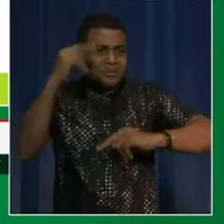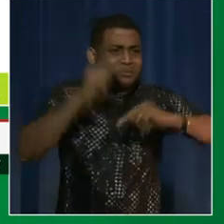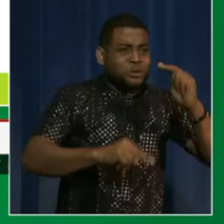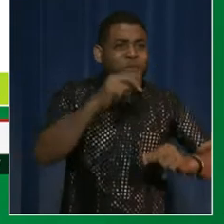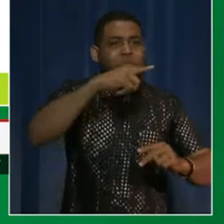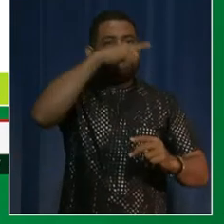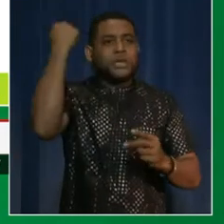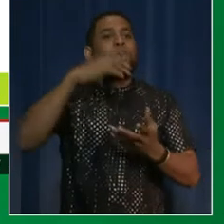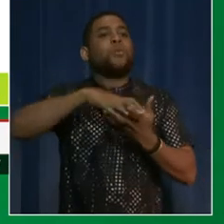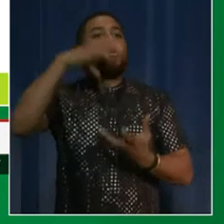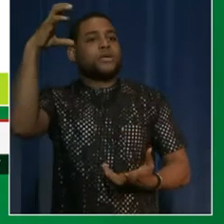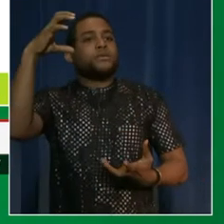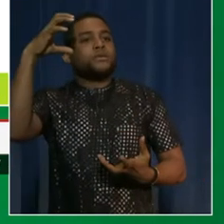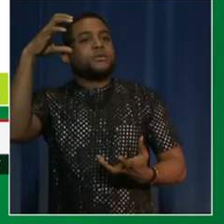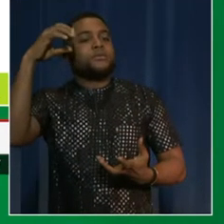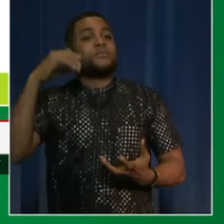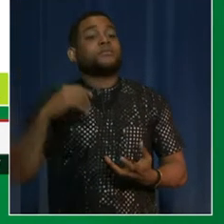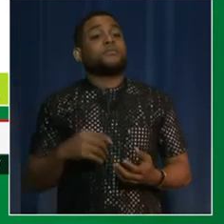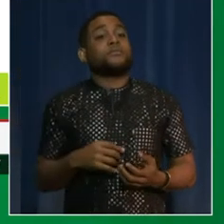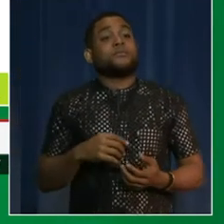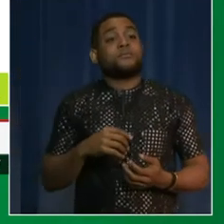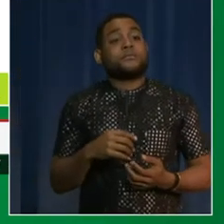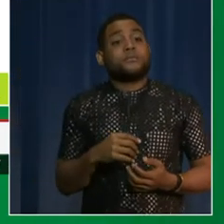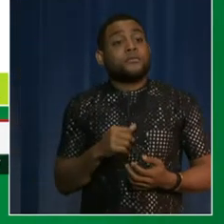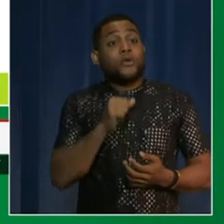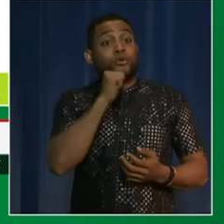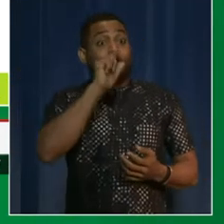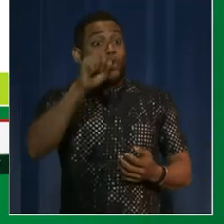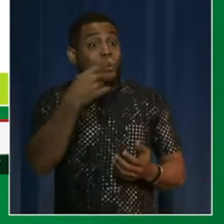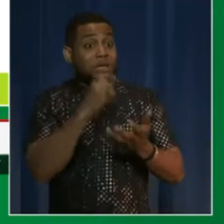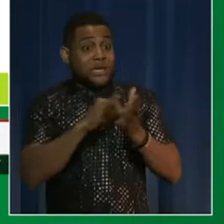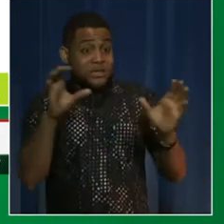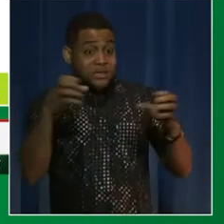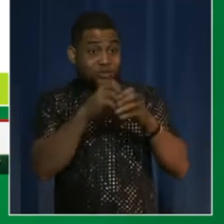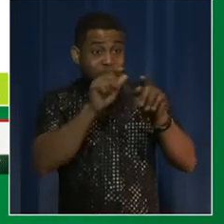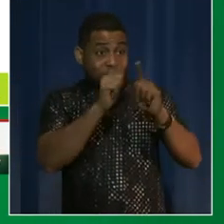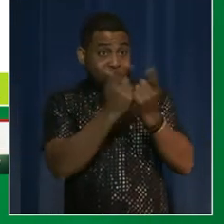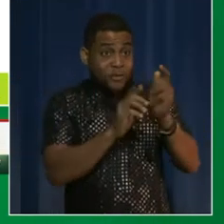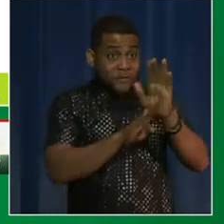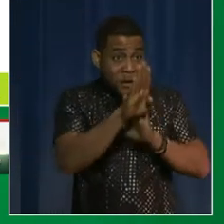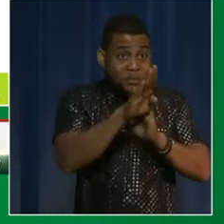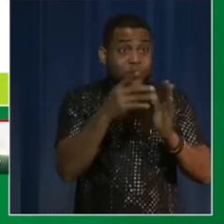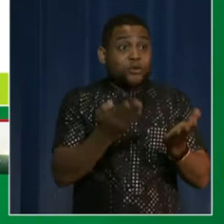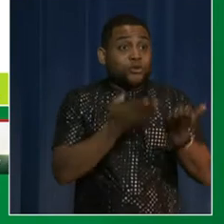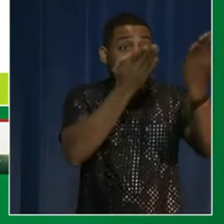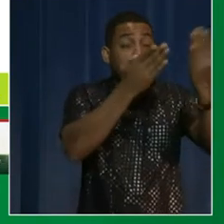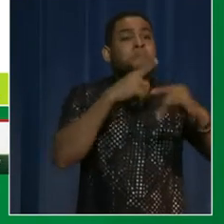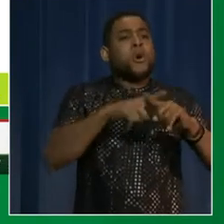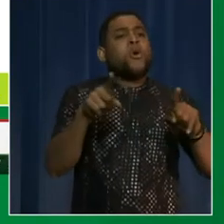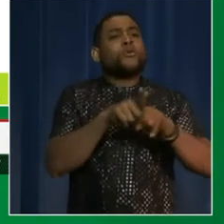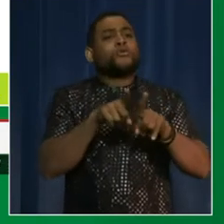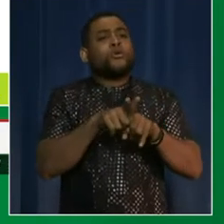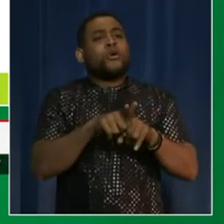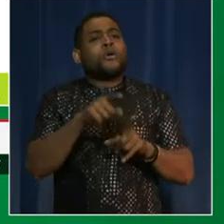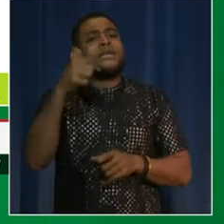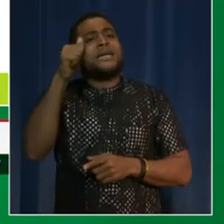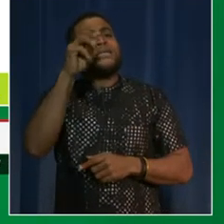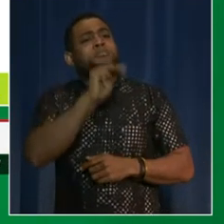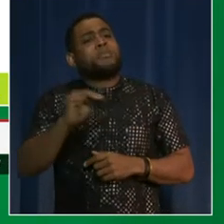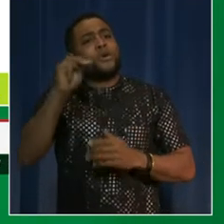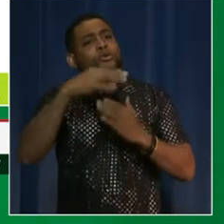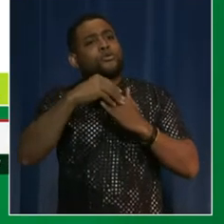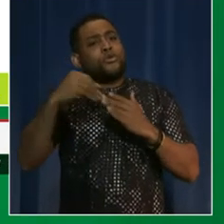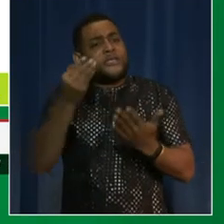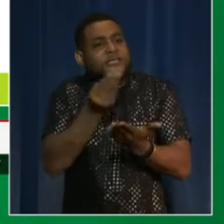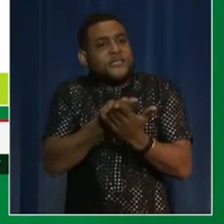thing, though, is that it's not just a strike force that will come up with a report and recommendations, but there's also $10 million of funding, which